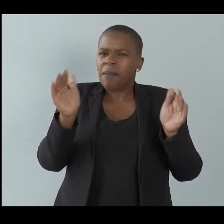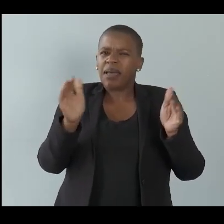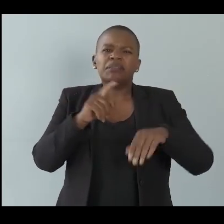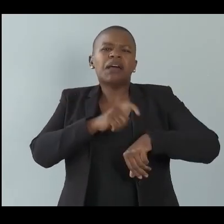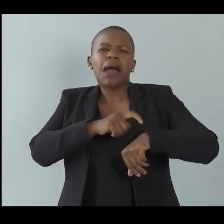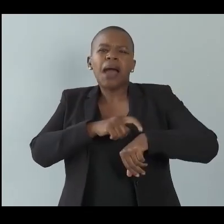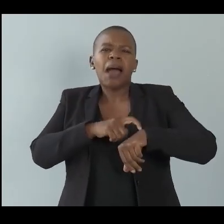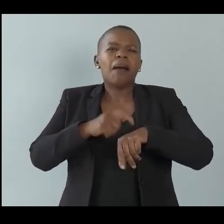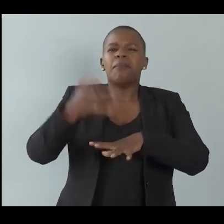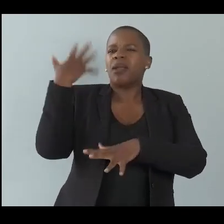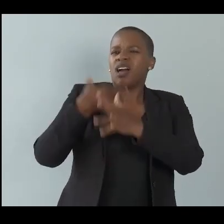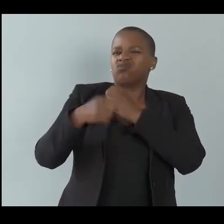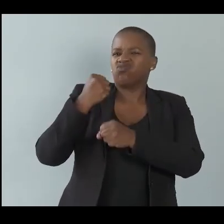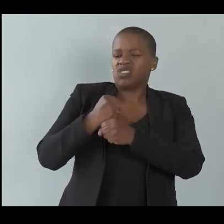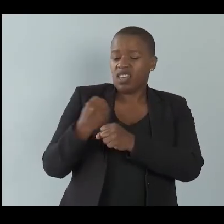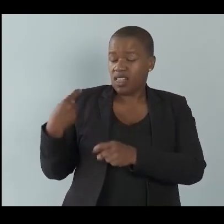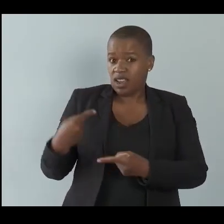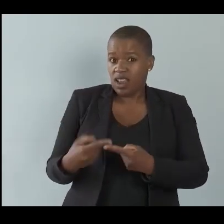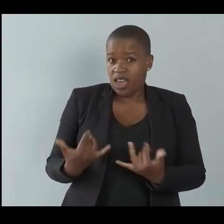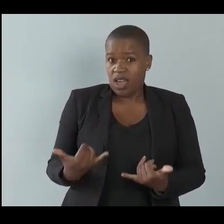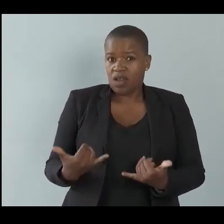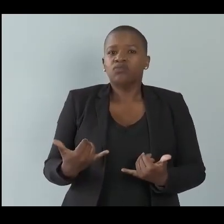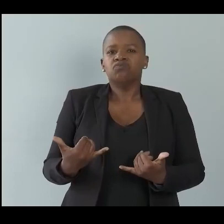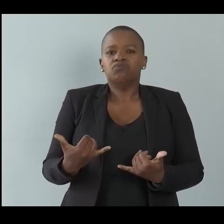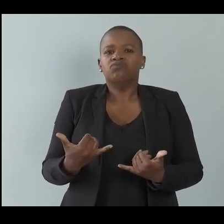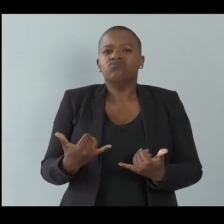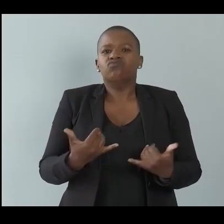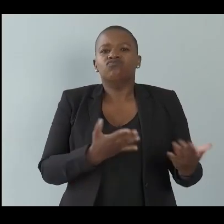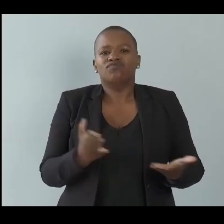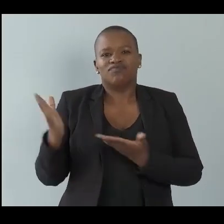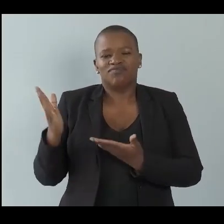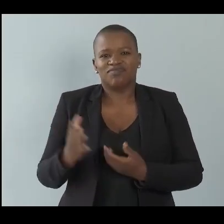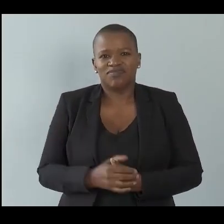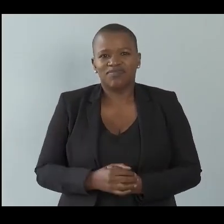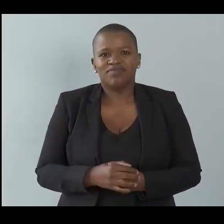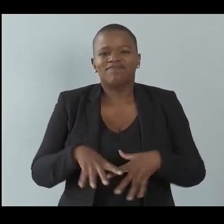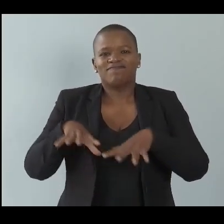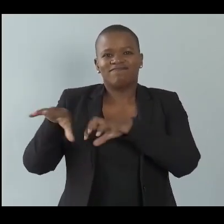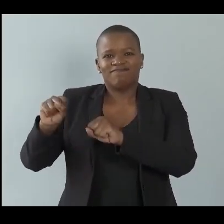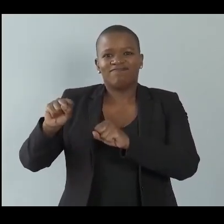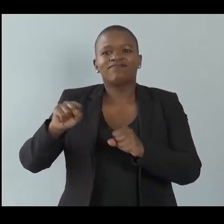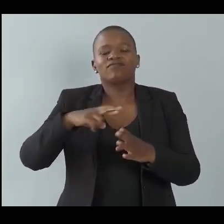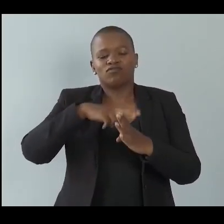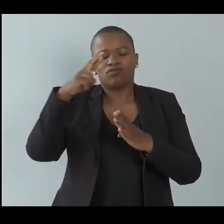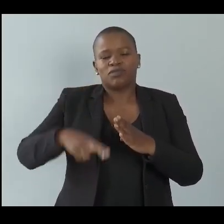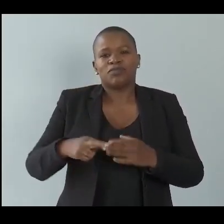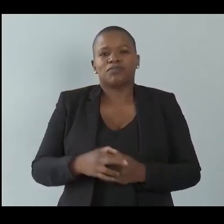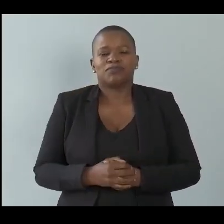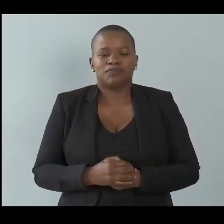year. With that, I will hand over to Werner Kapp to take you through the results.